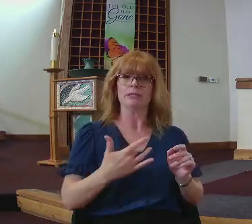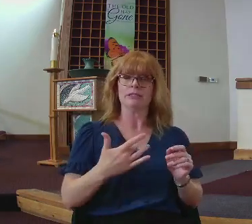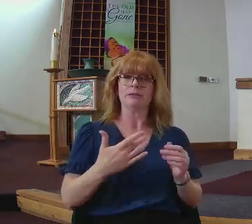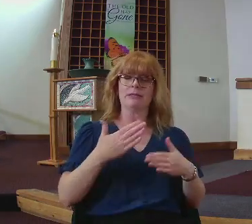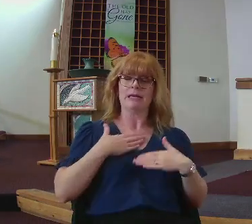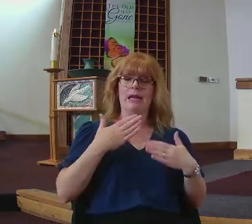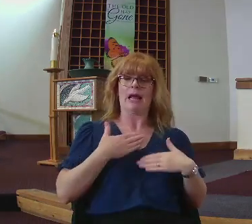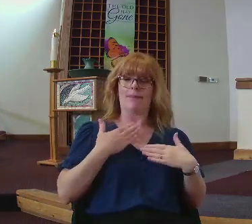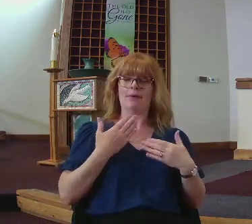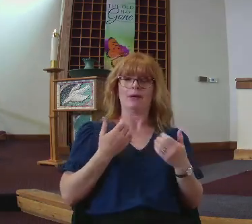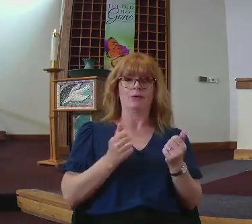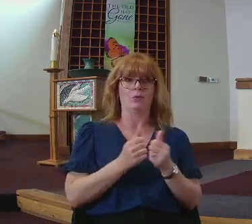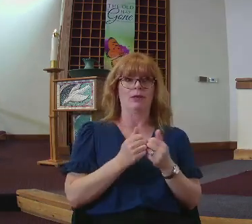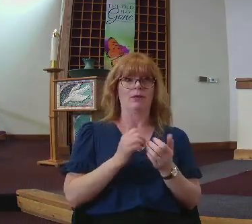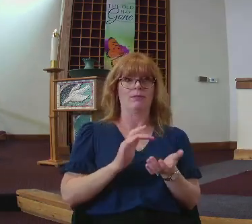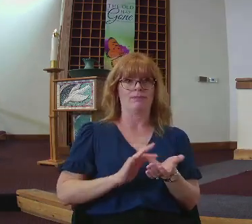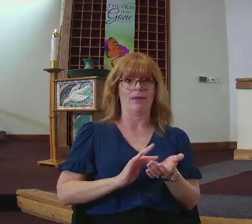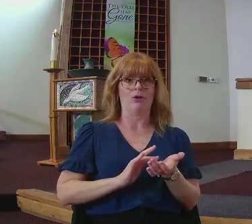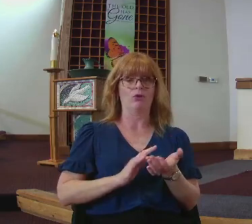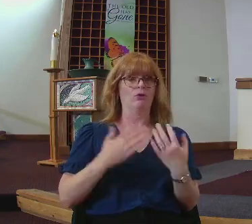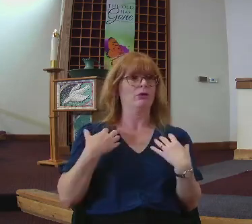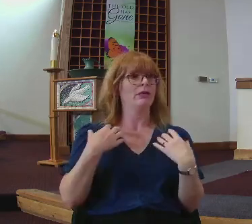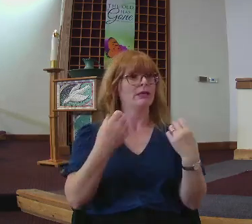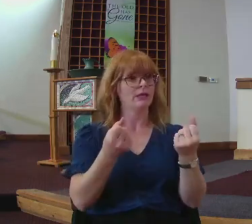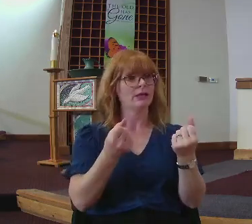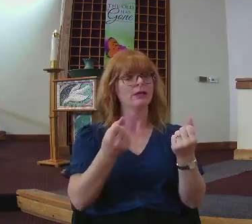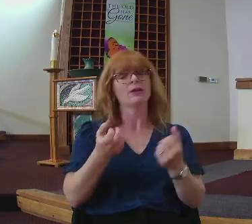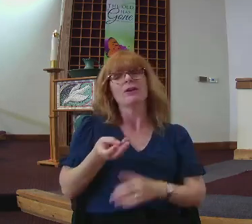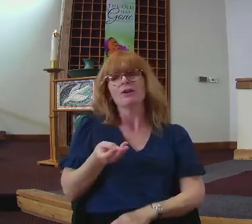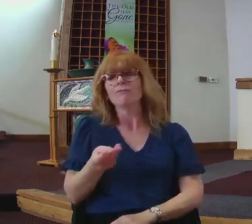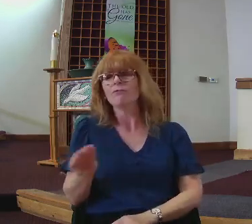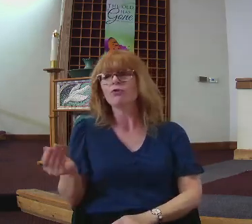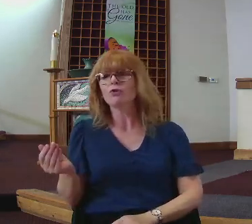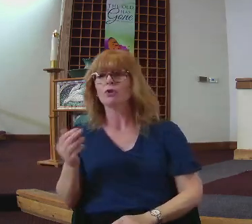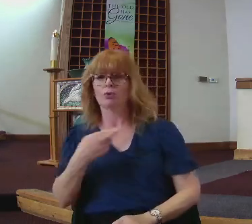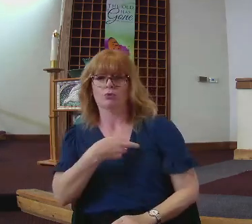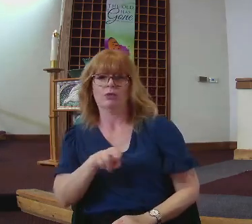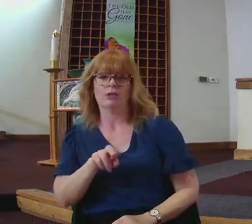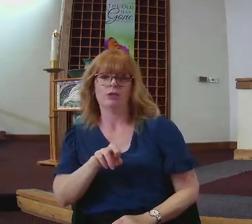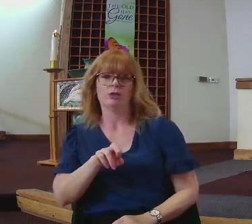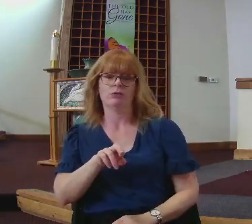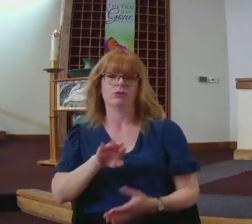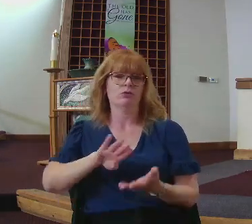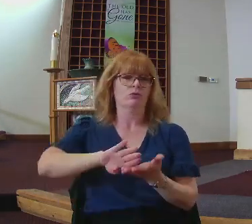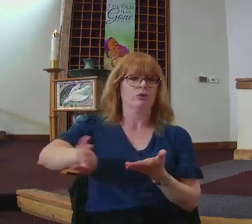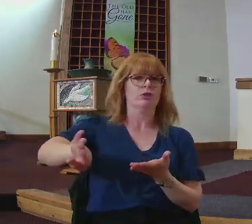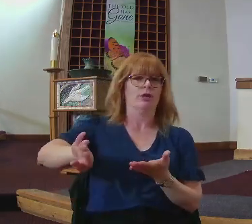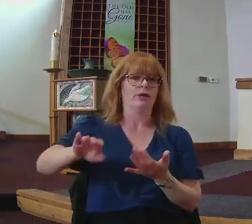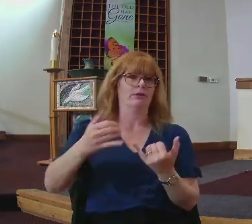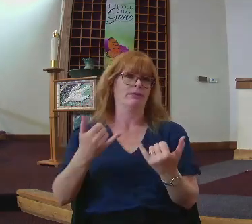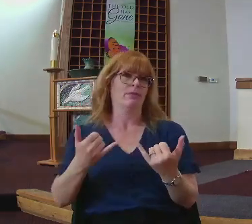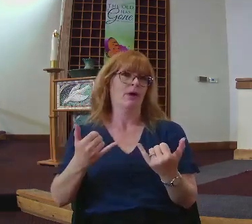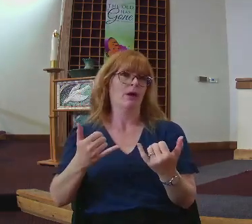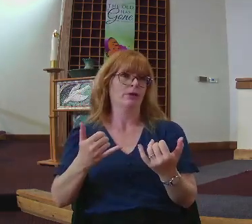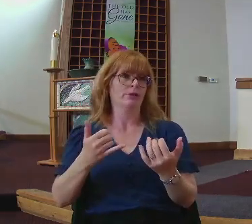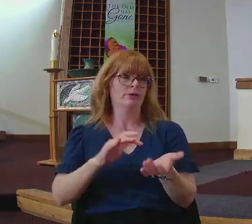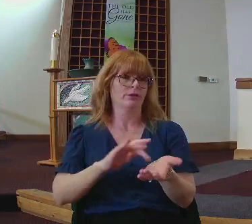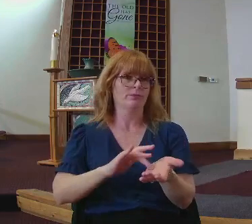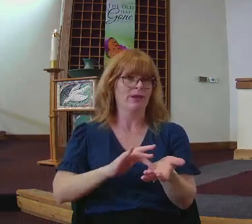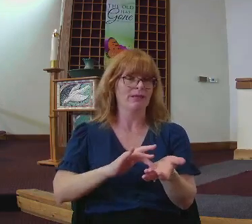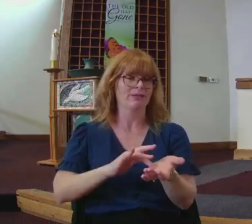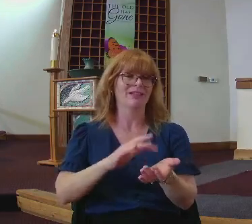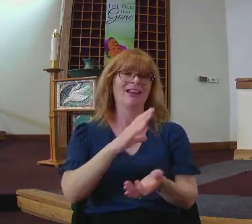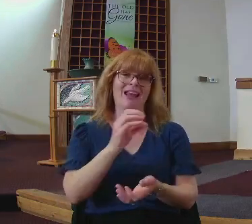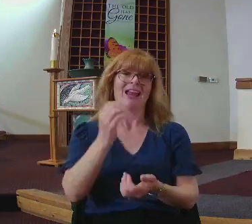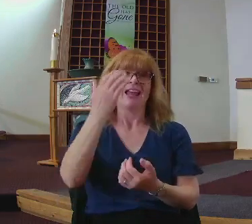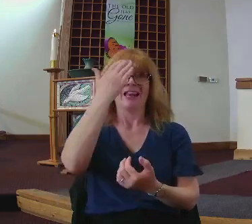care and medical healing. Now, there are a few sects that shun modern medicine, and I know partisan divides